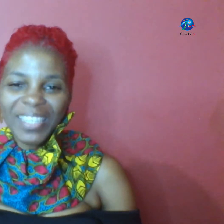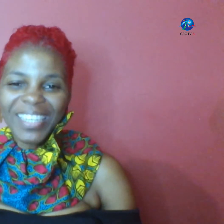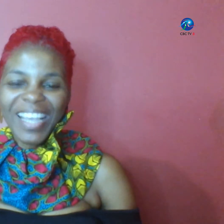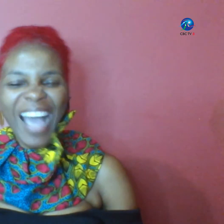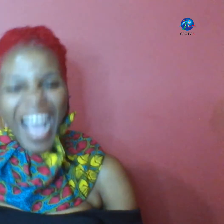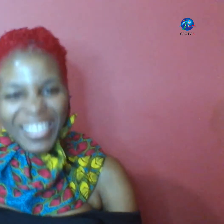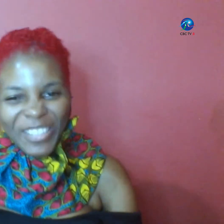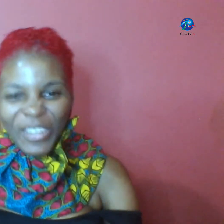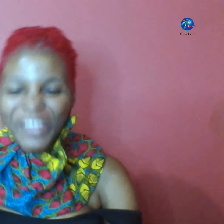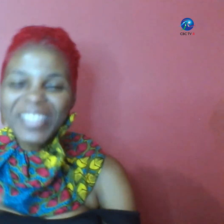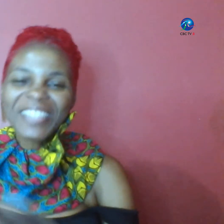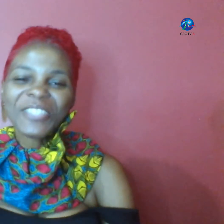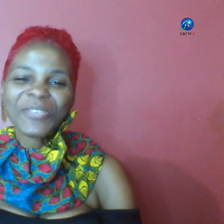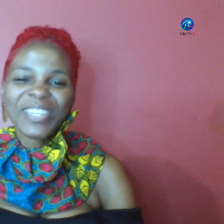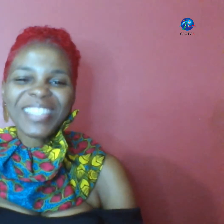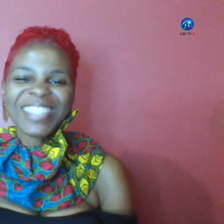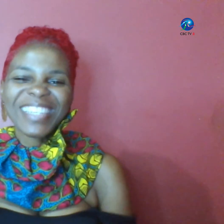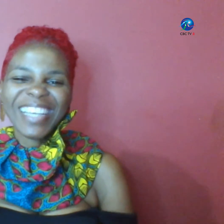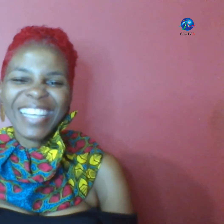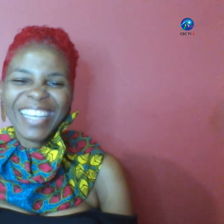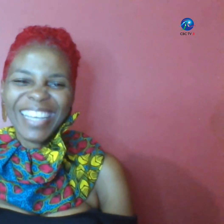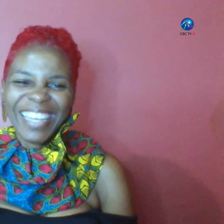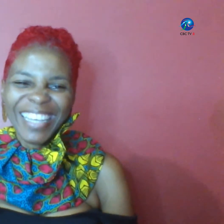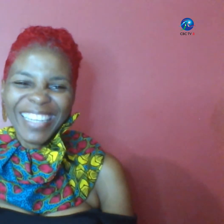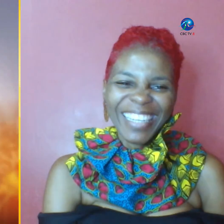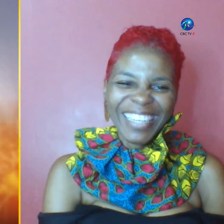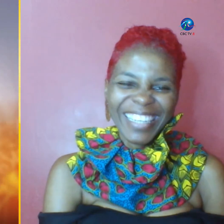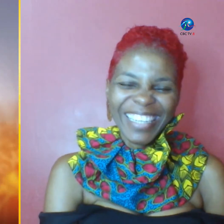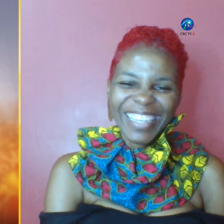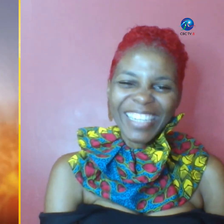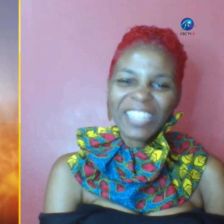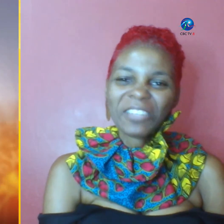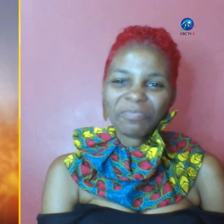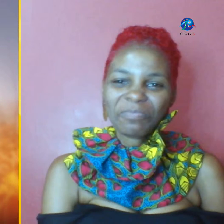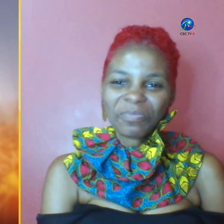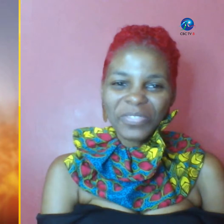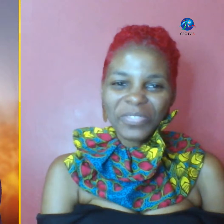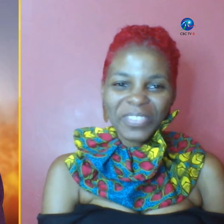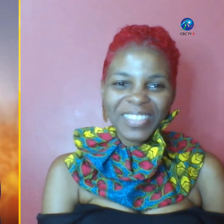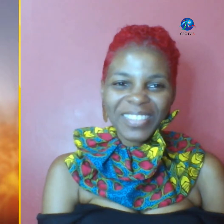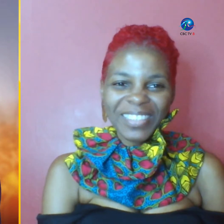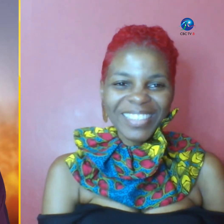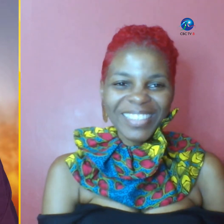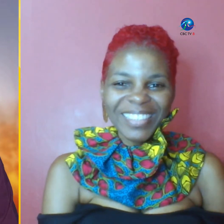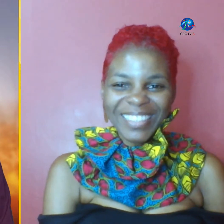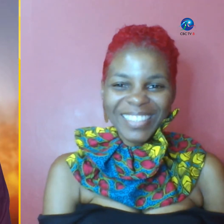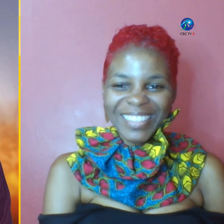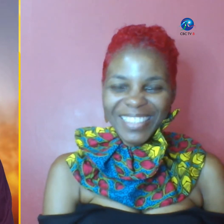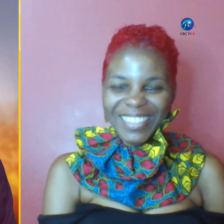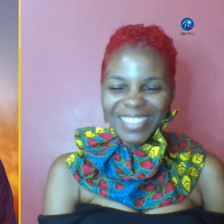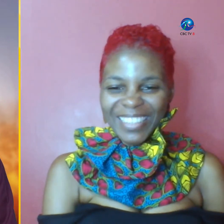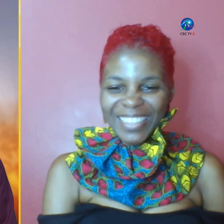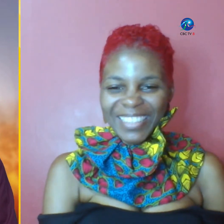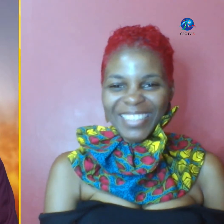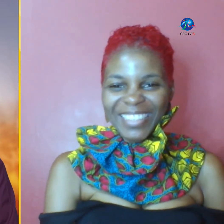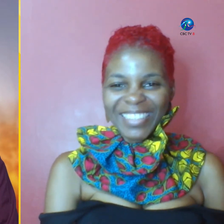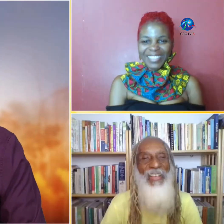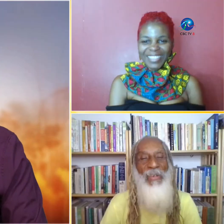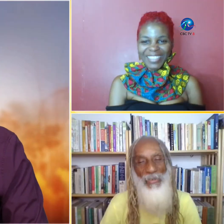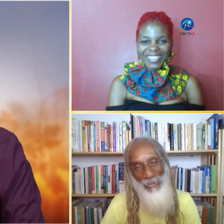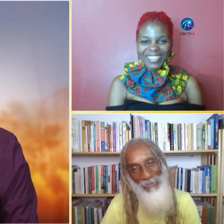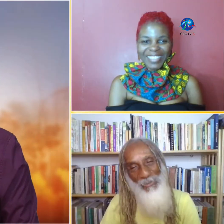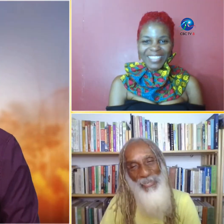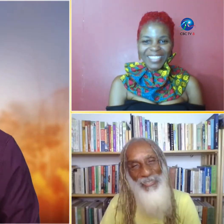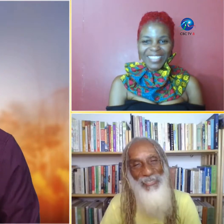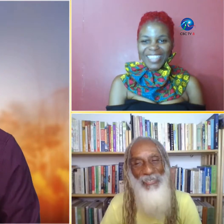recipe. Add your thing to it. I love it. The man is with us at the moment right now, Dr. Aris Latham. Good morning to you, sir. Thank you